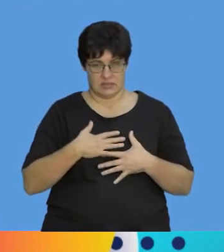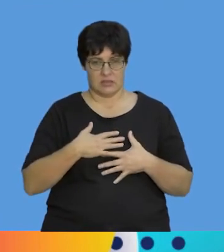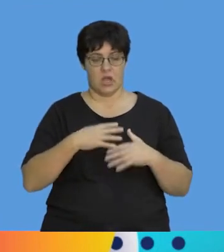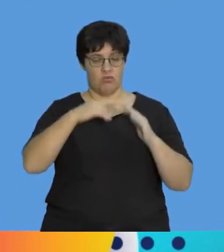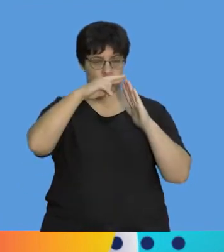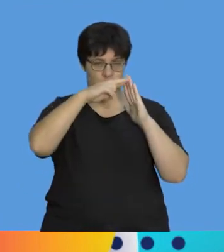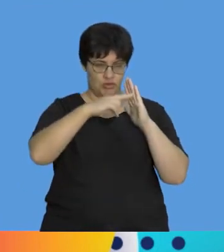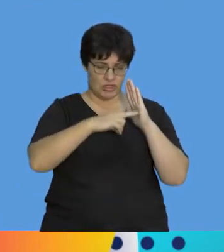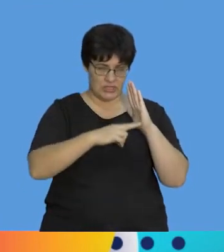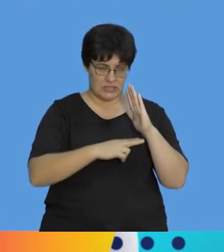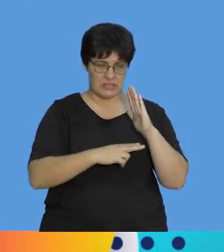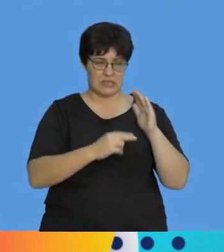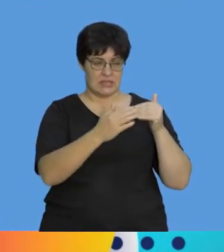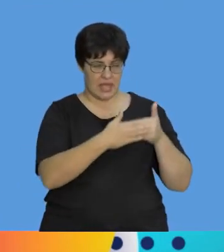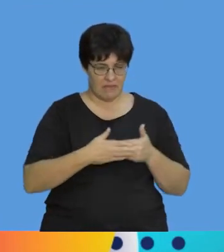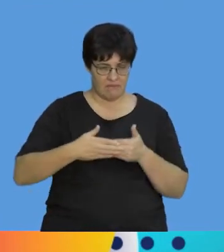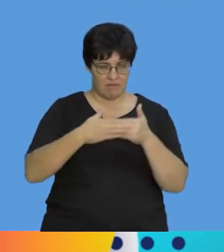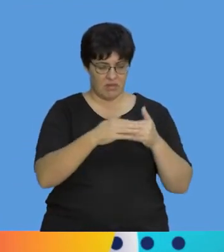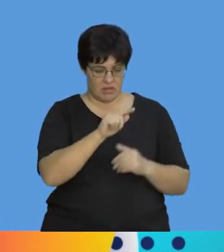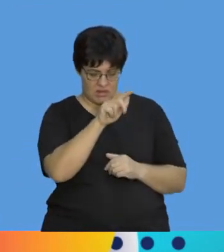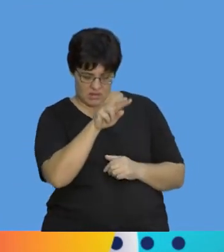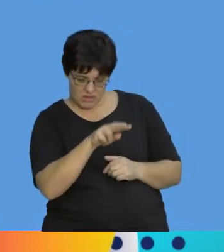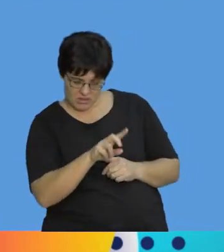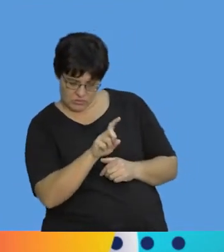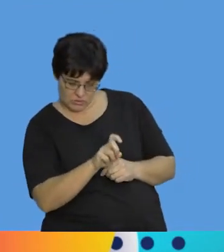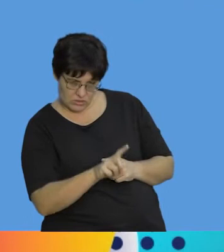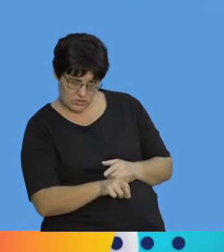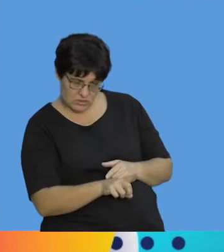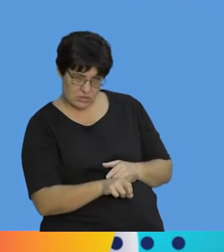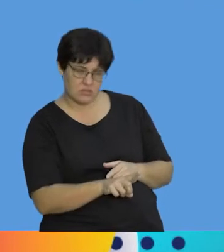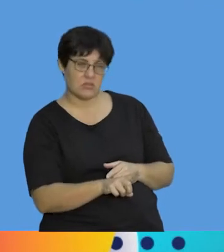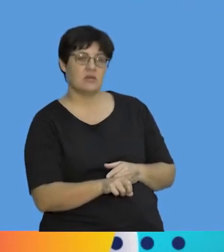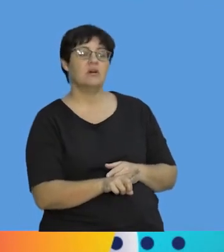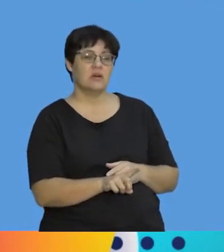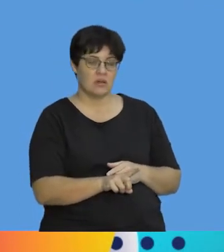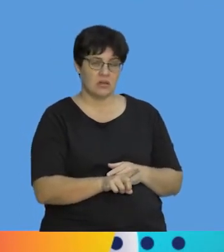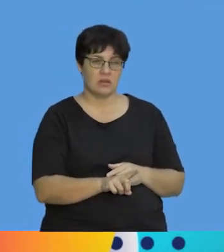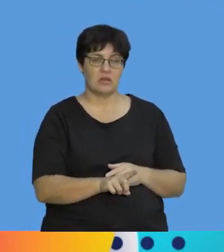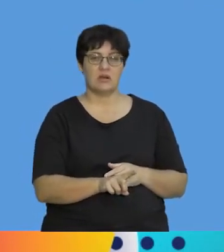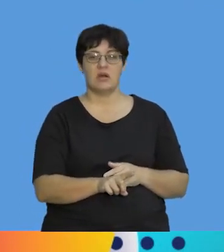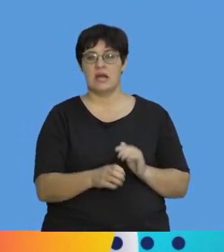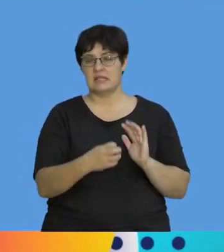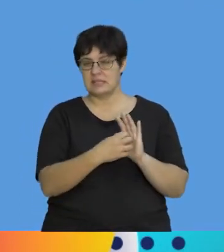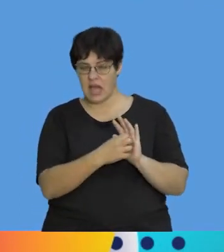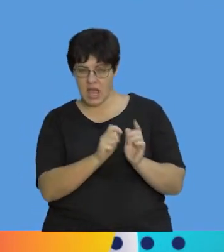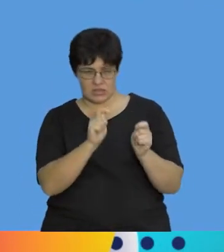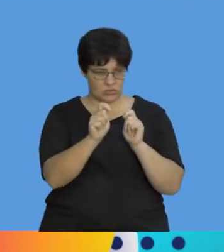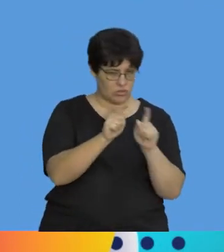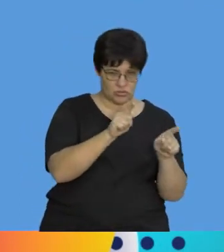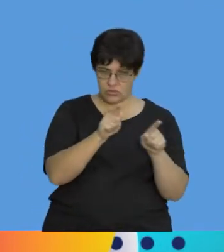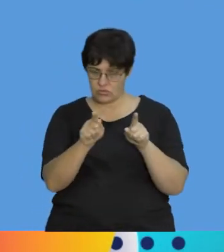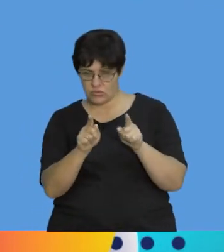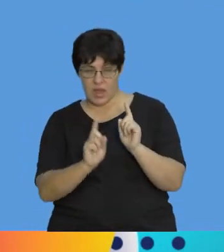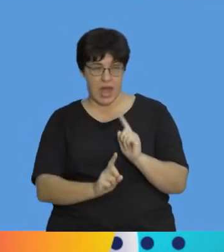reading our questions carefully, doing our signed convention, making sure we know what